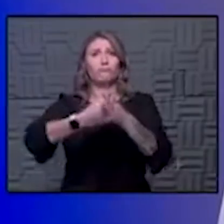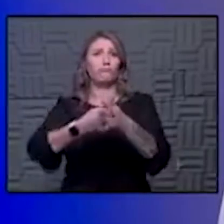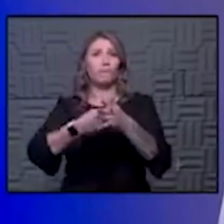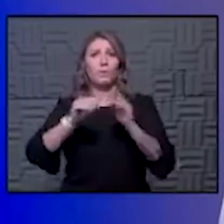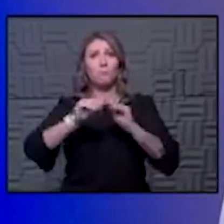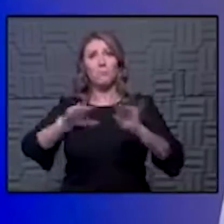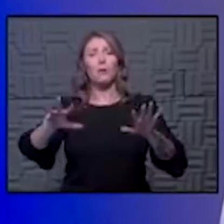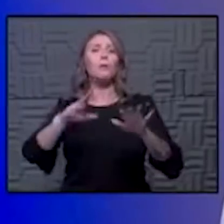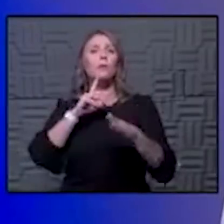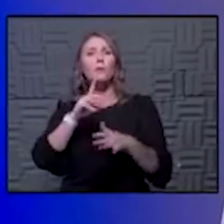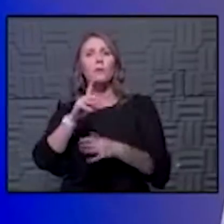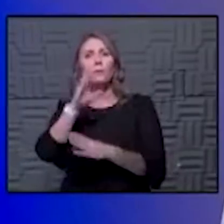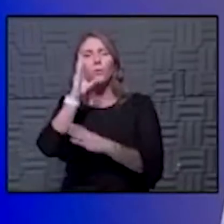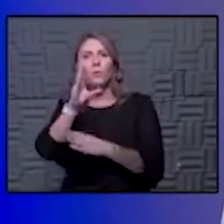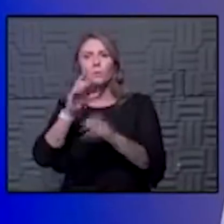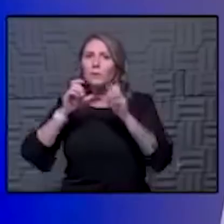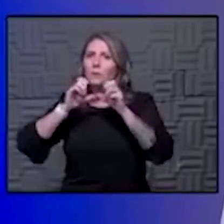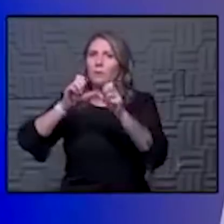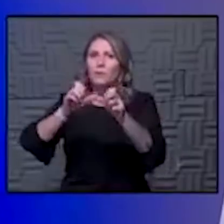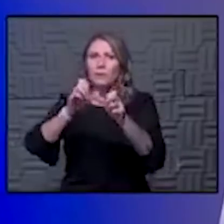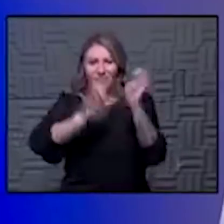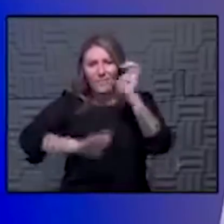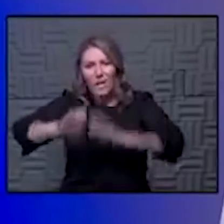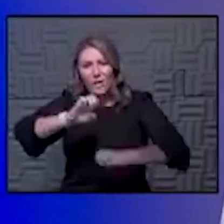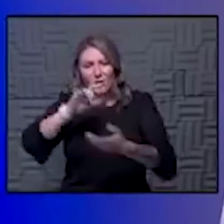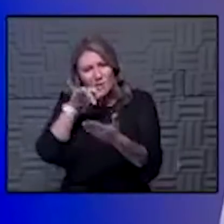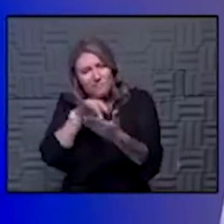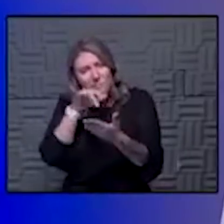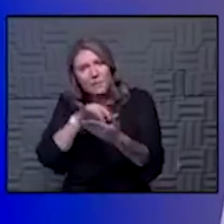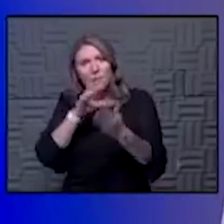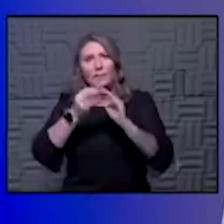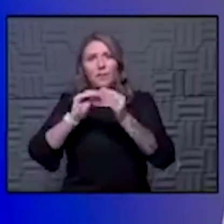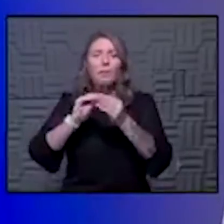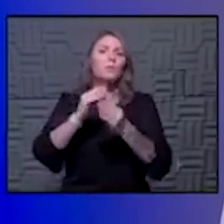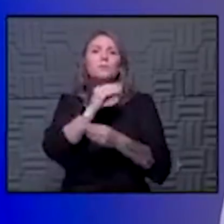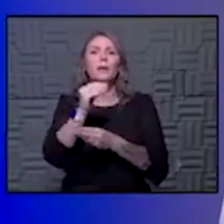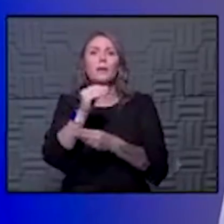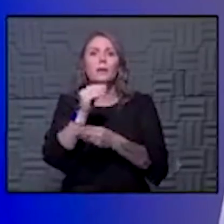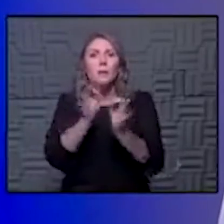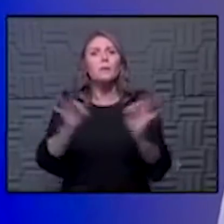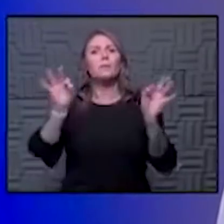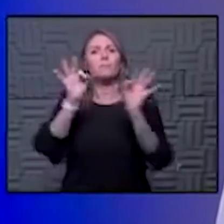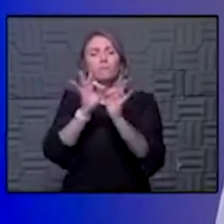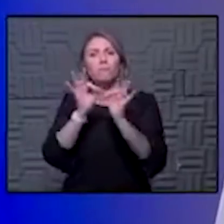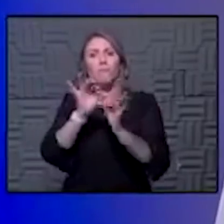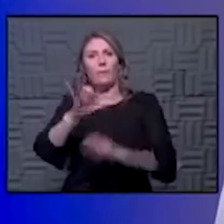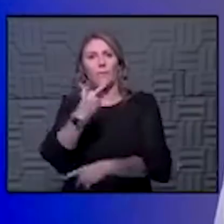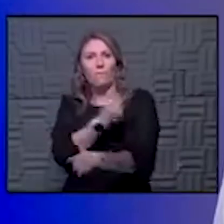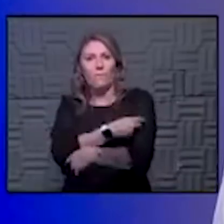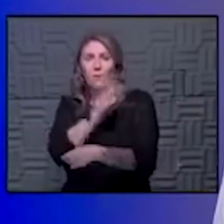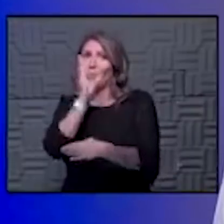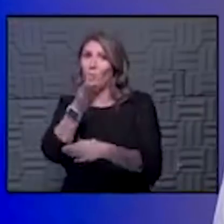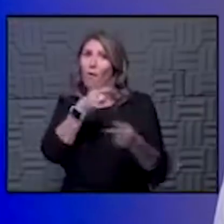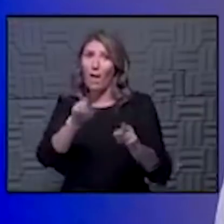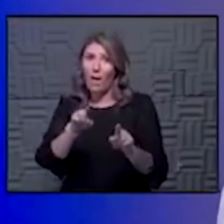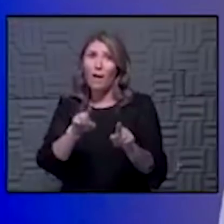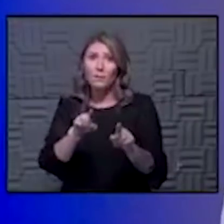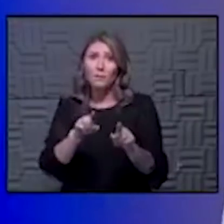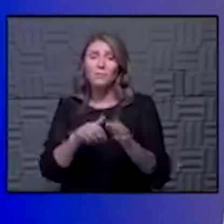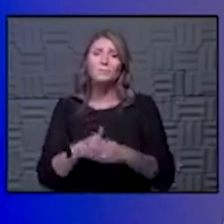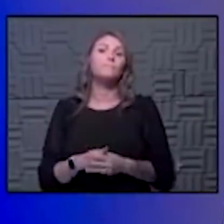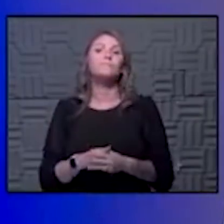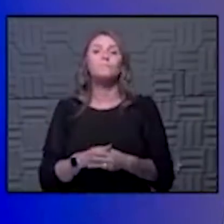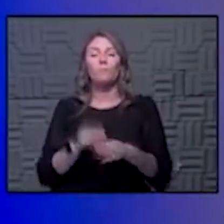continual evaluation of the numbers and the significance of the vaccination, and that will go on. And so after